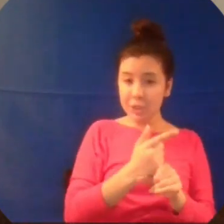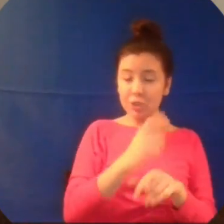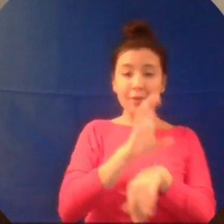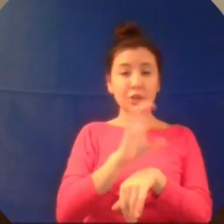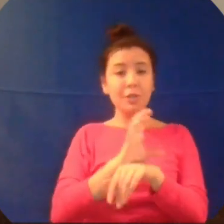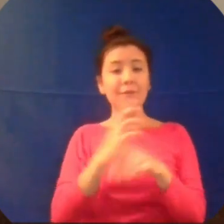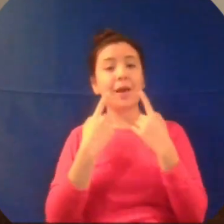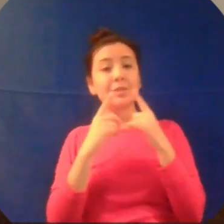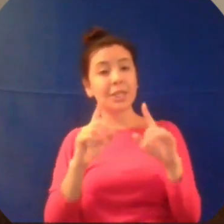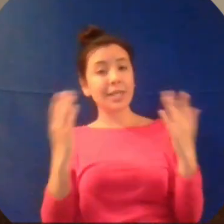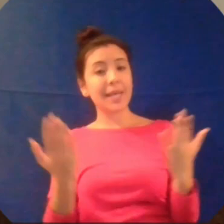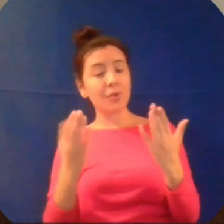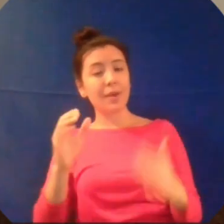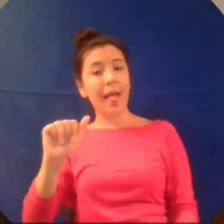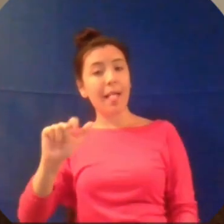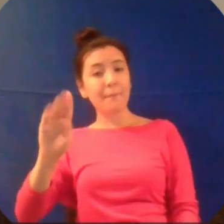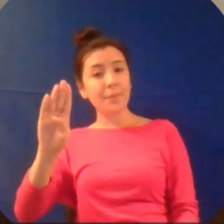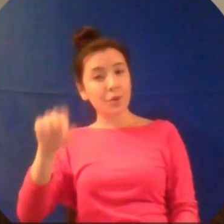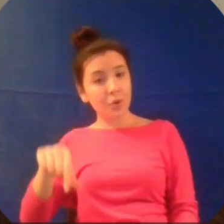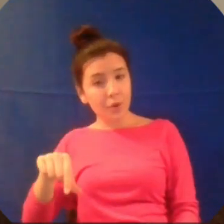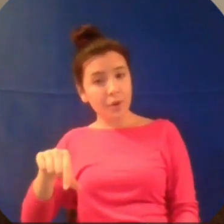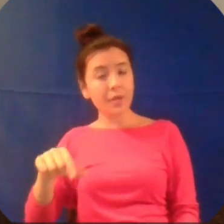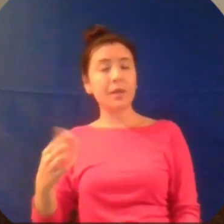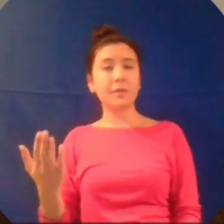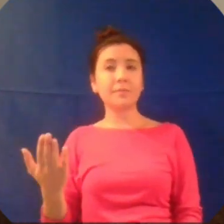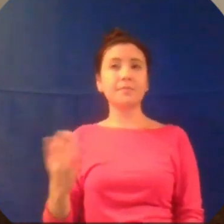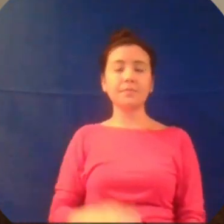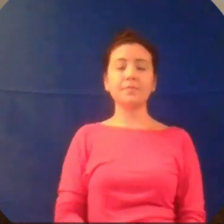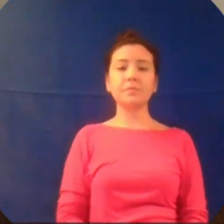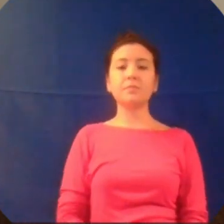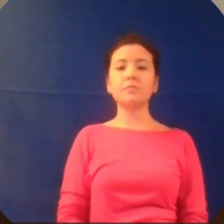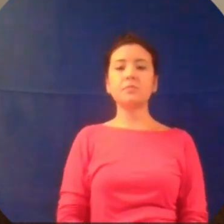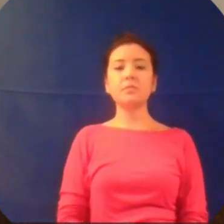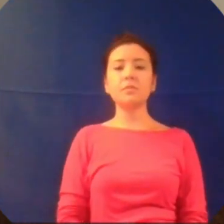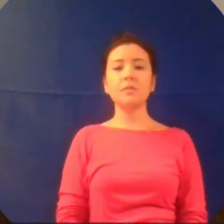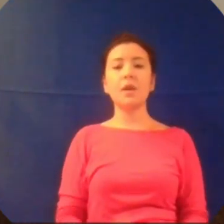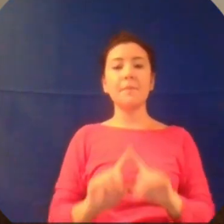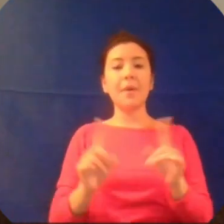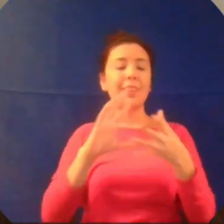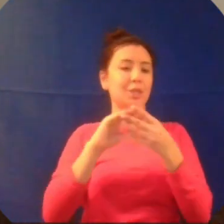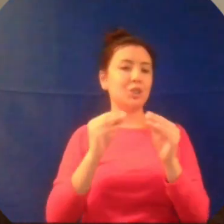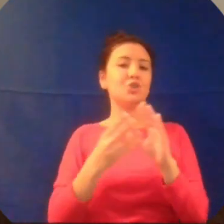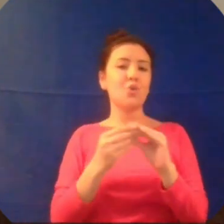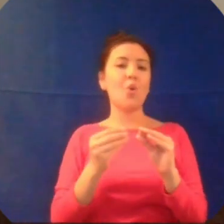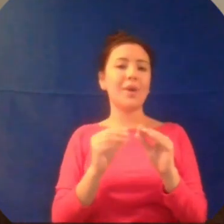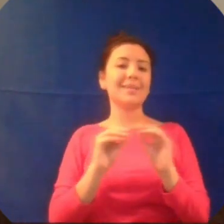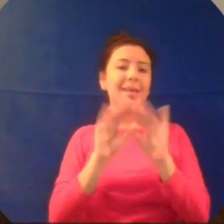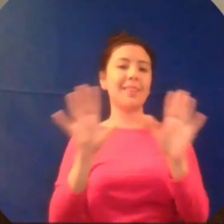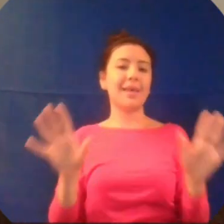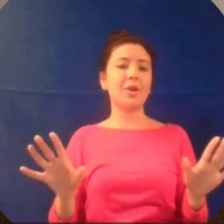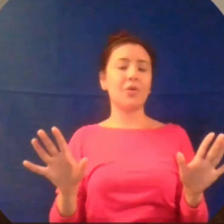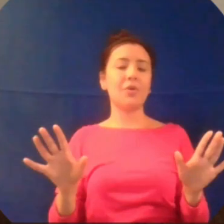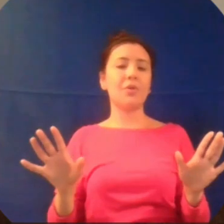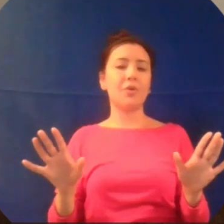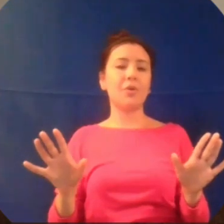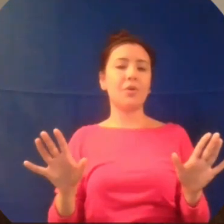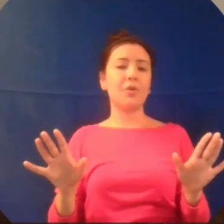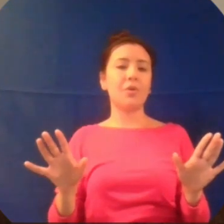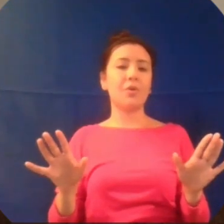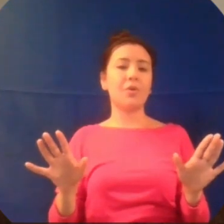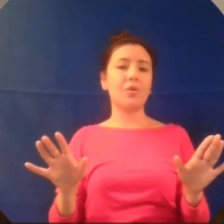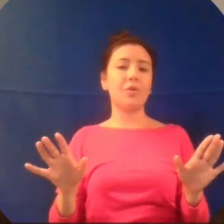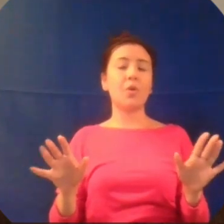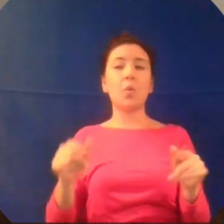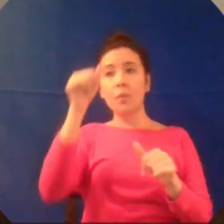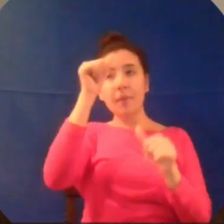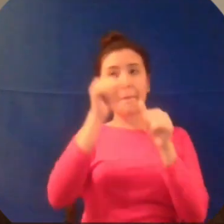here in Albuquerque, and we hold, of course, them in great high esteem. But the story is very clear. We remember